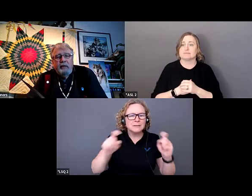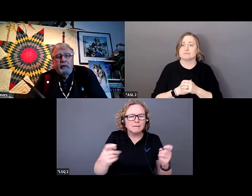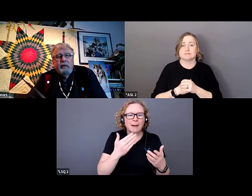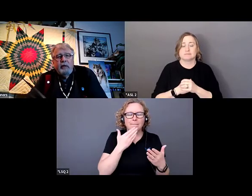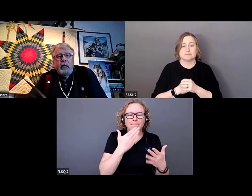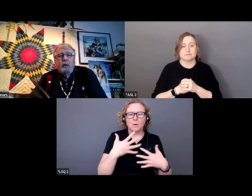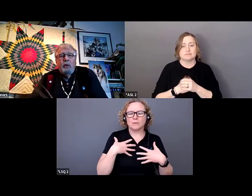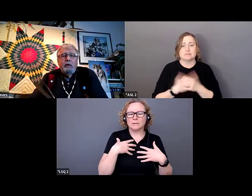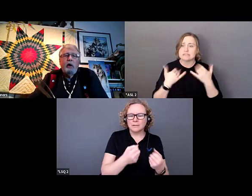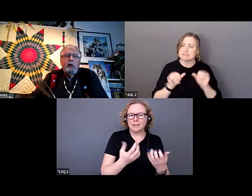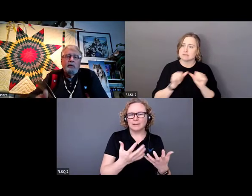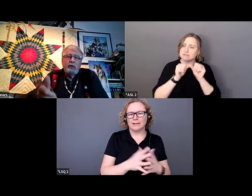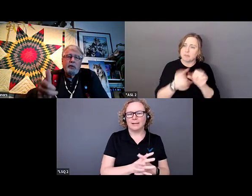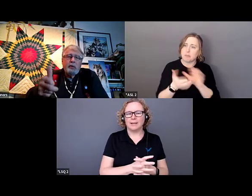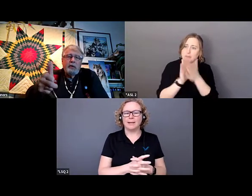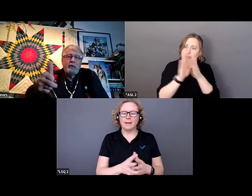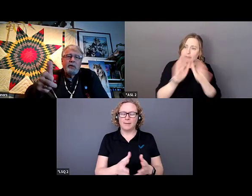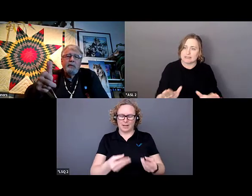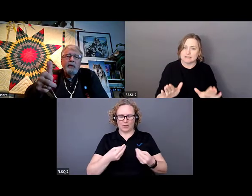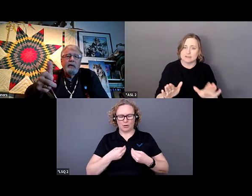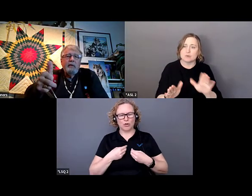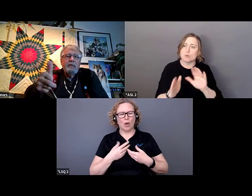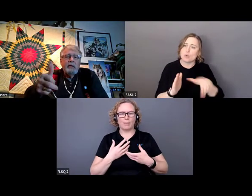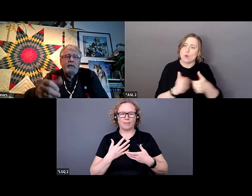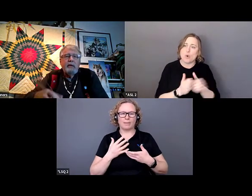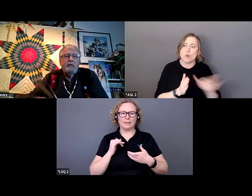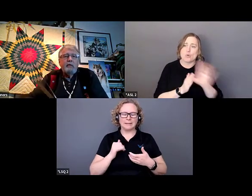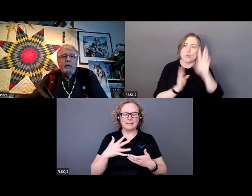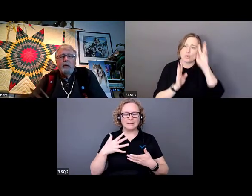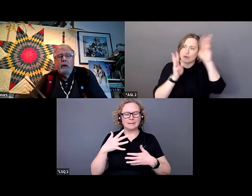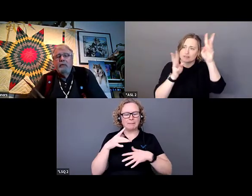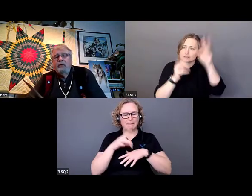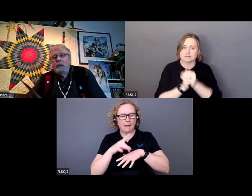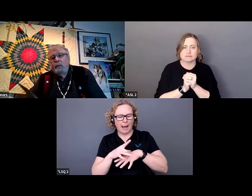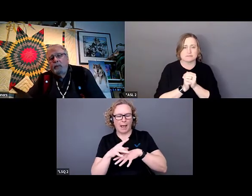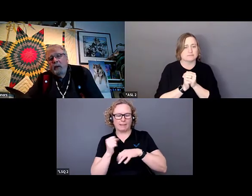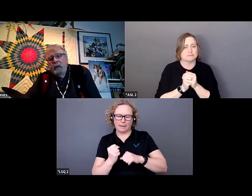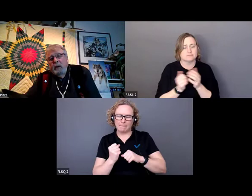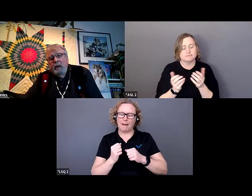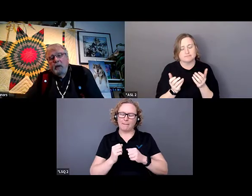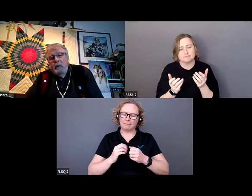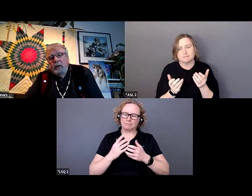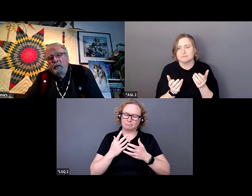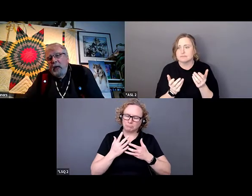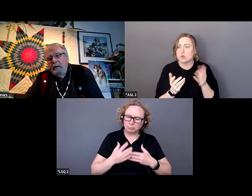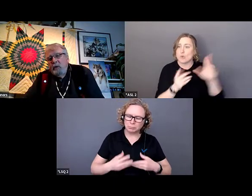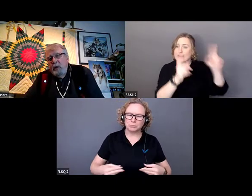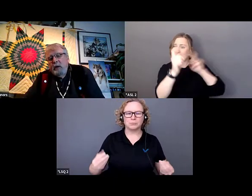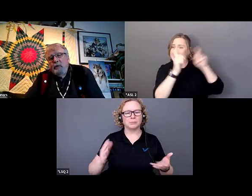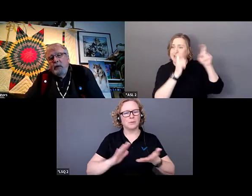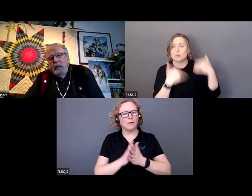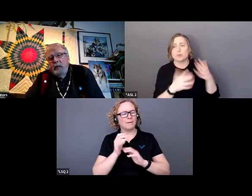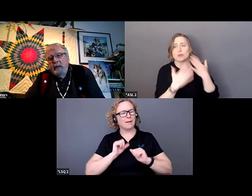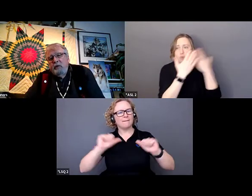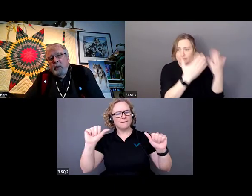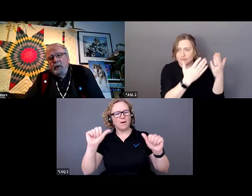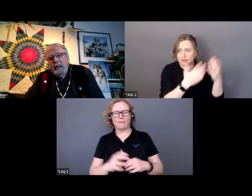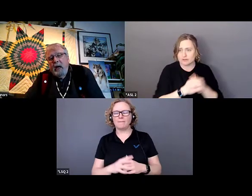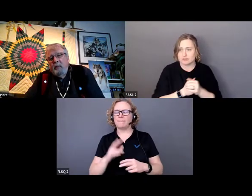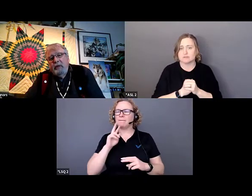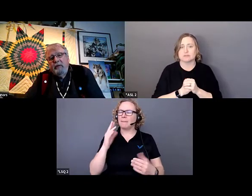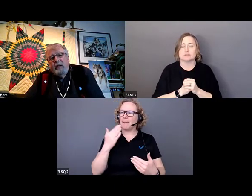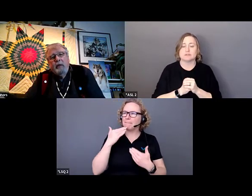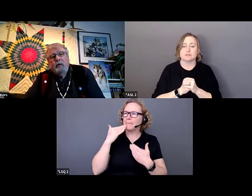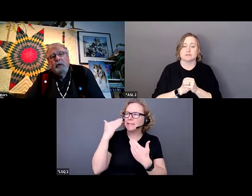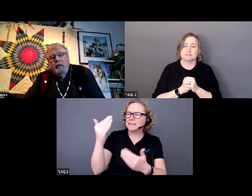live in peace this day with all of your creation. For these gifts, we are grateful. We give thanks, Creator, for the healing spirit